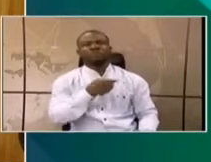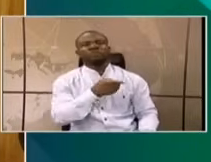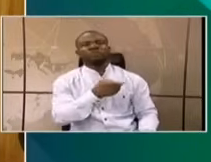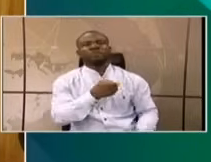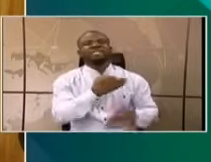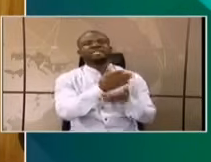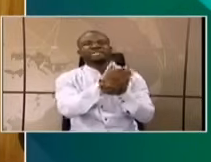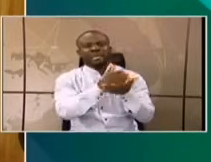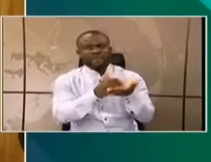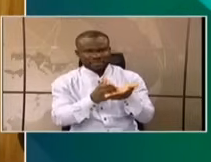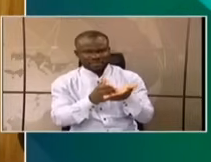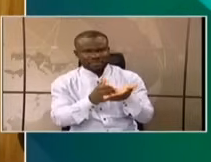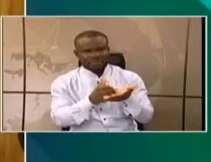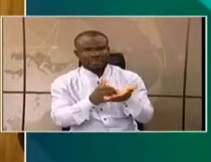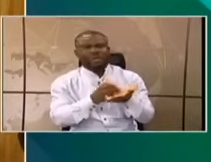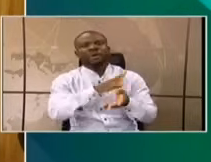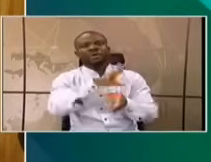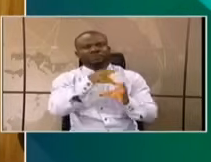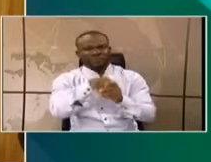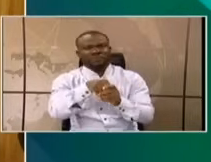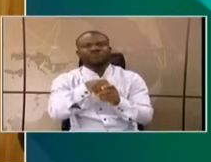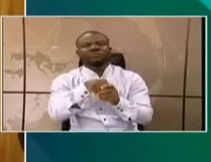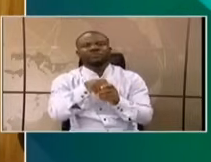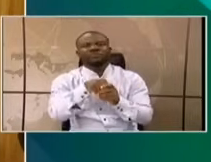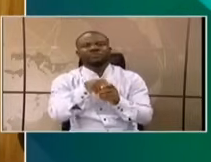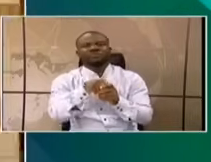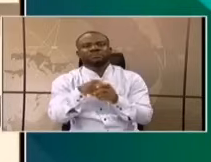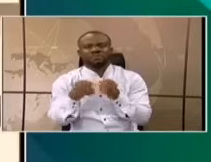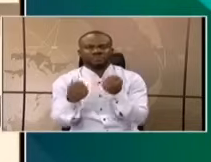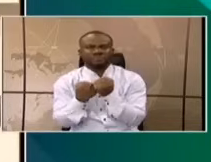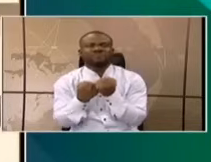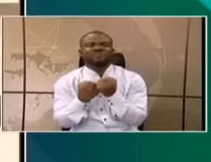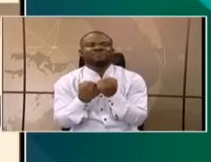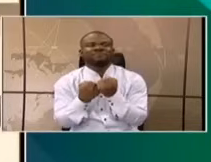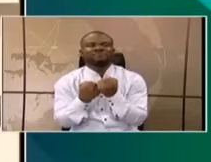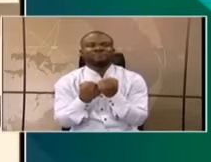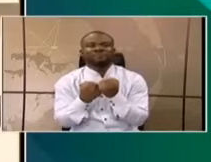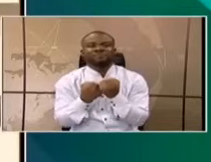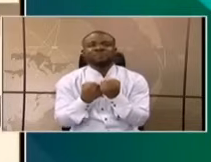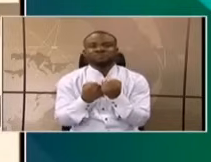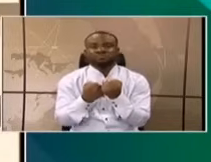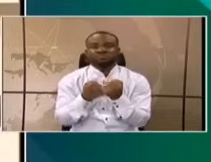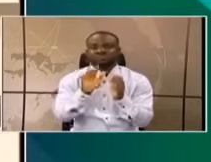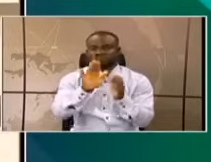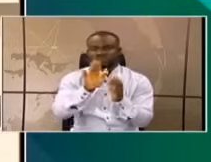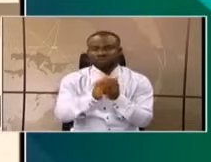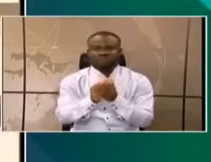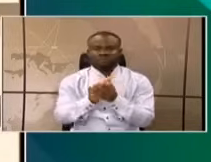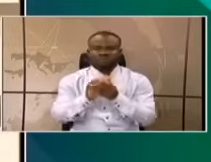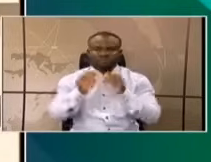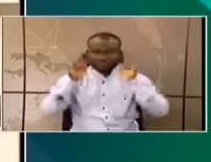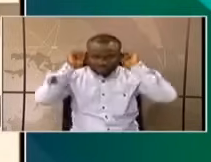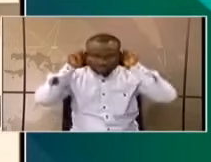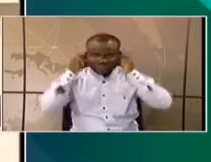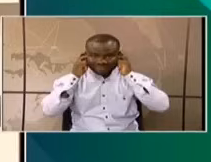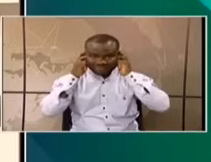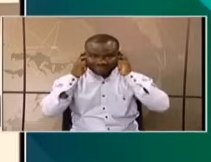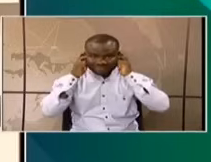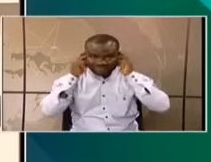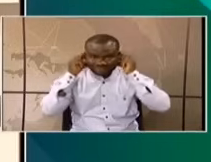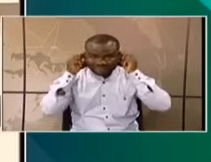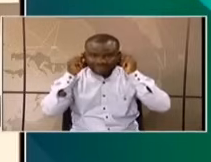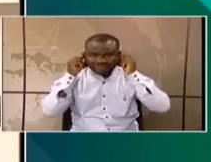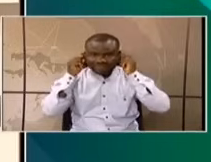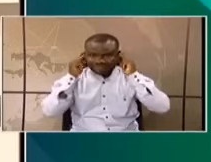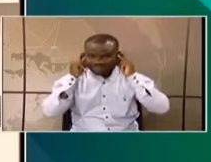some are all involved in this. But I say, be a child to me and I'm telling you.